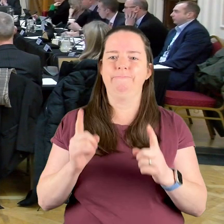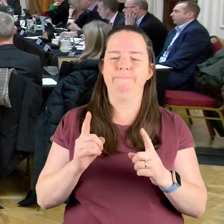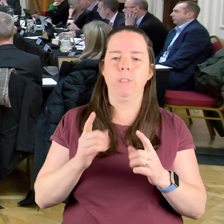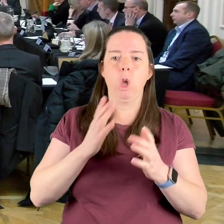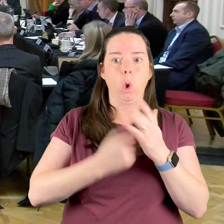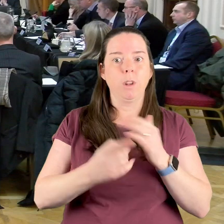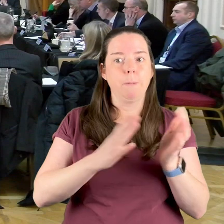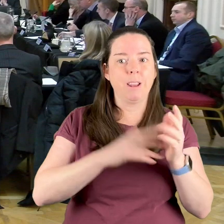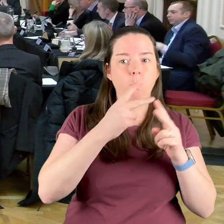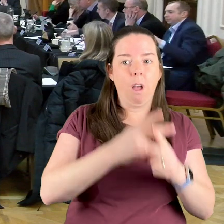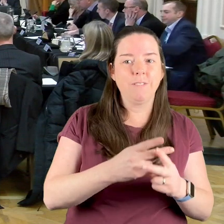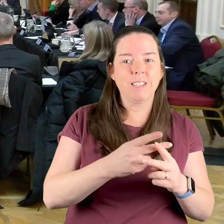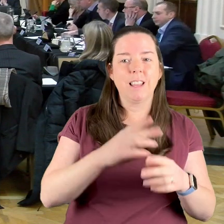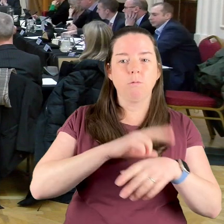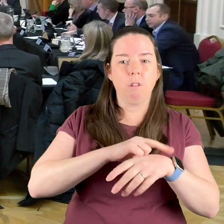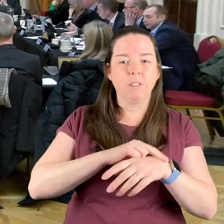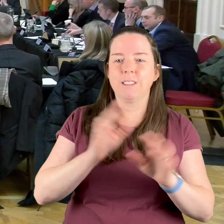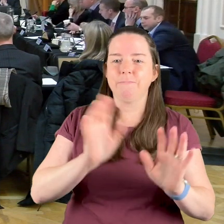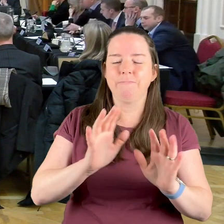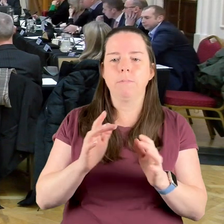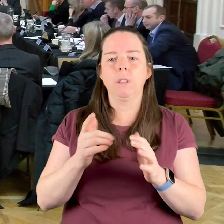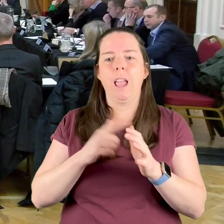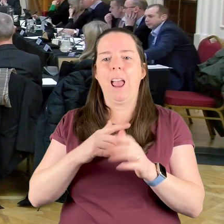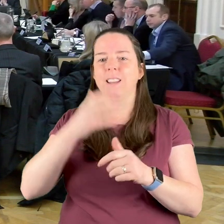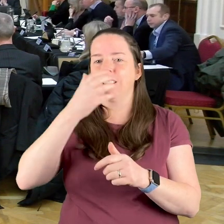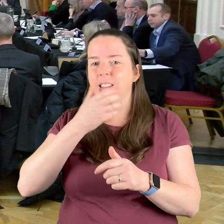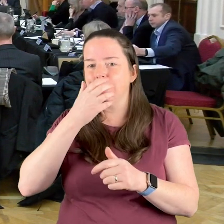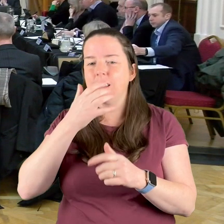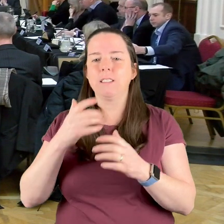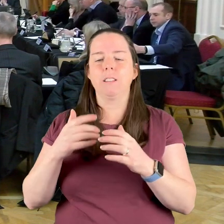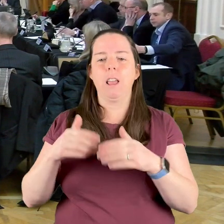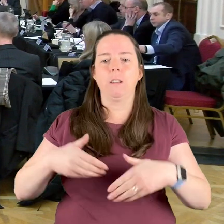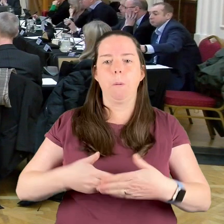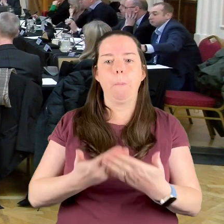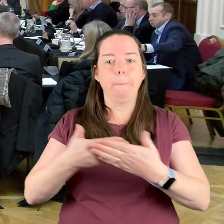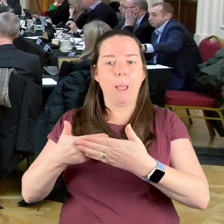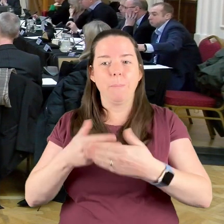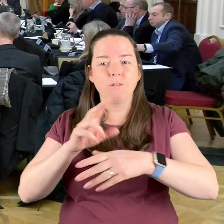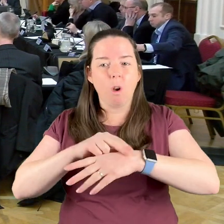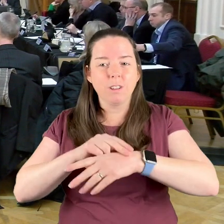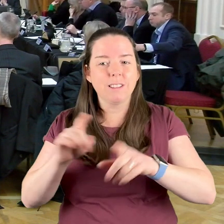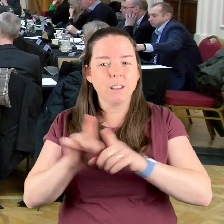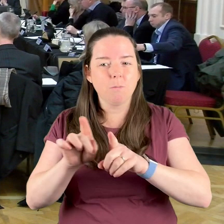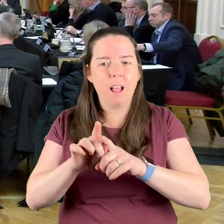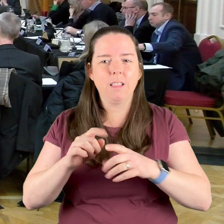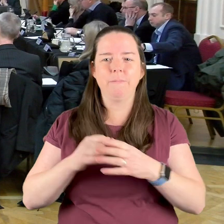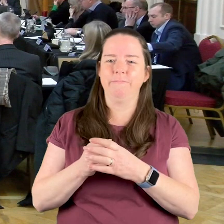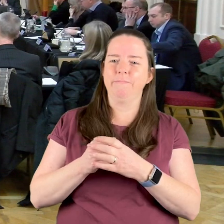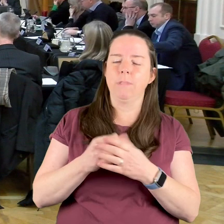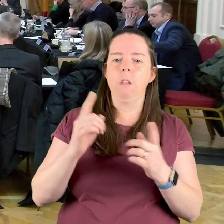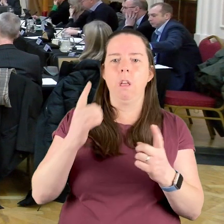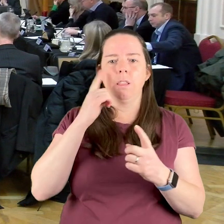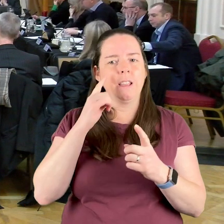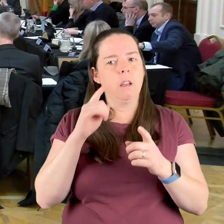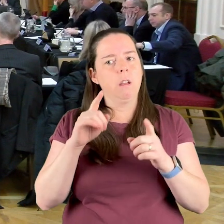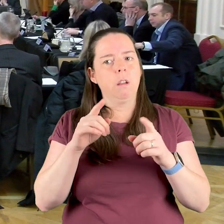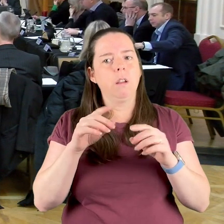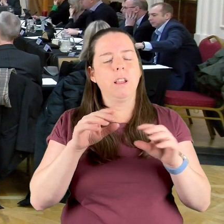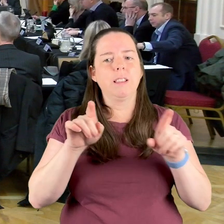just midwives and obstetricians, it includes anesthetics and neonatologists. And I think where the